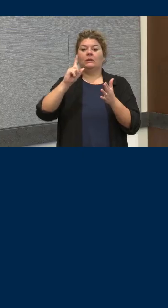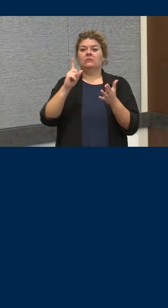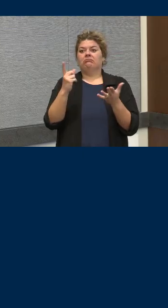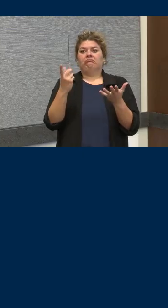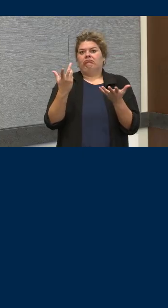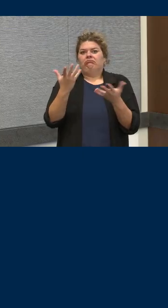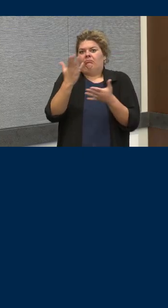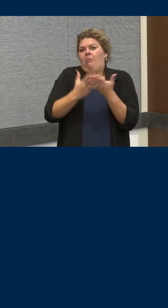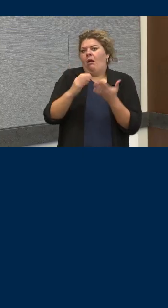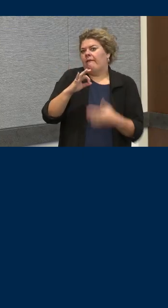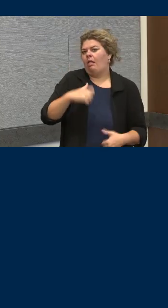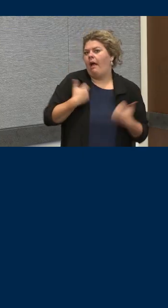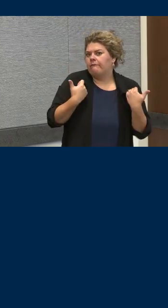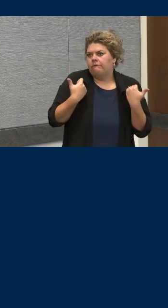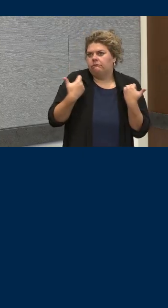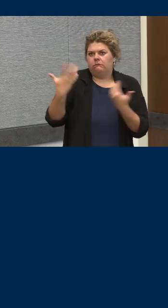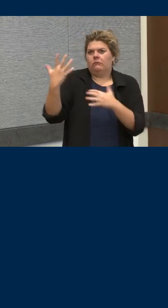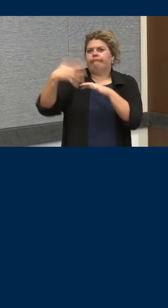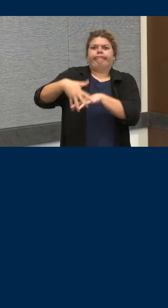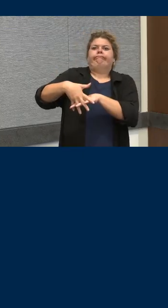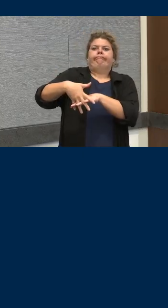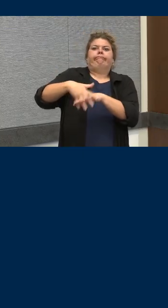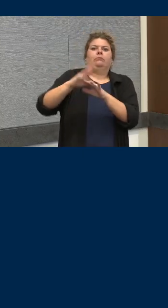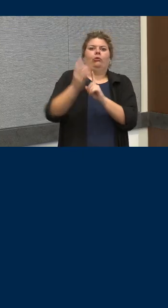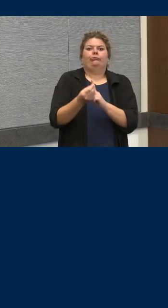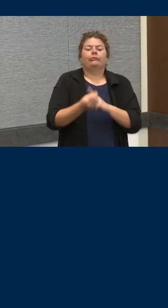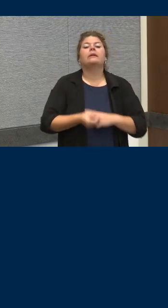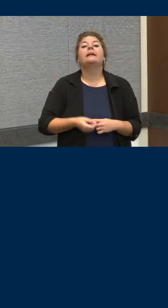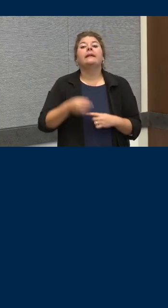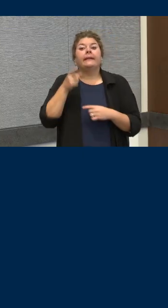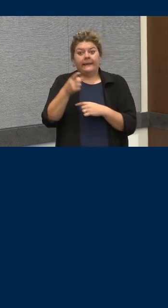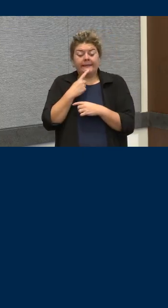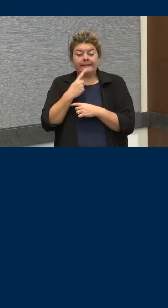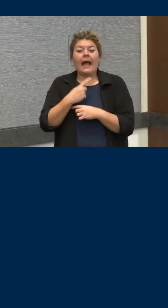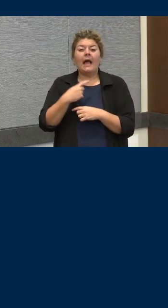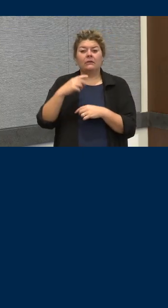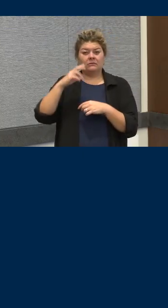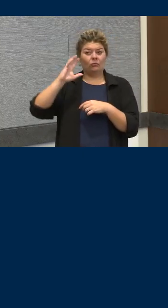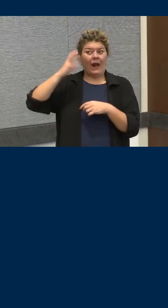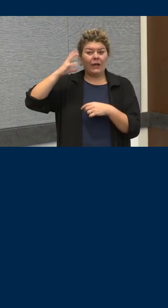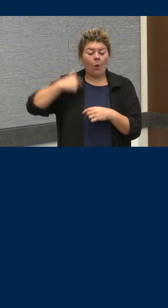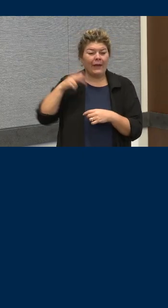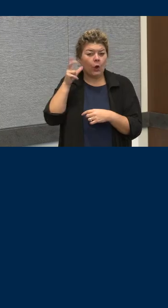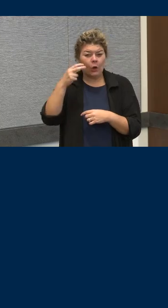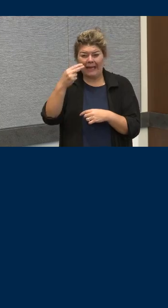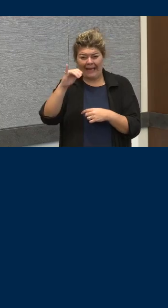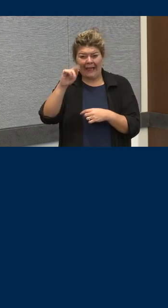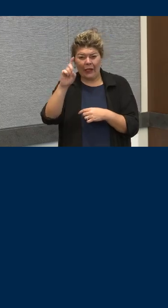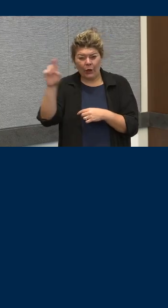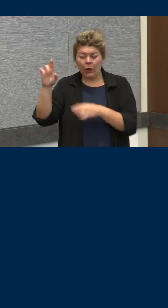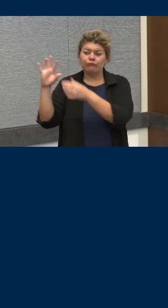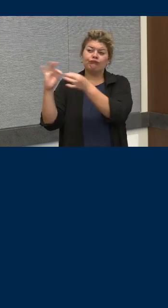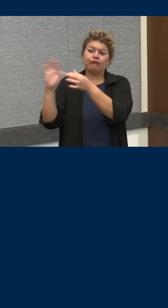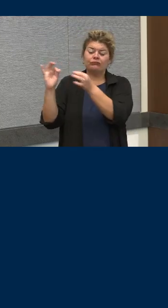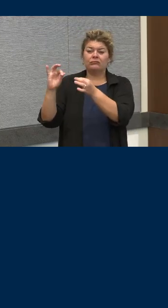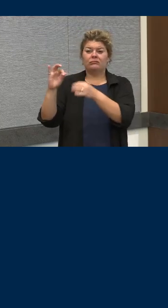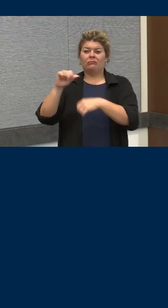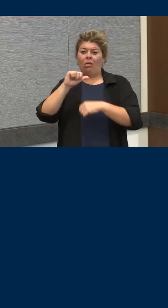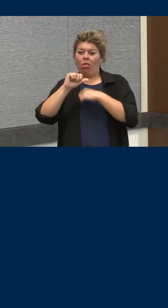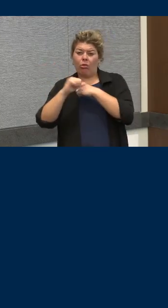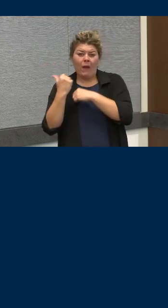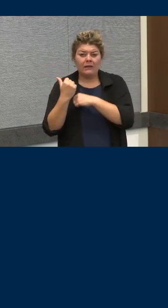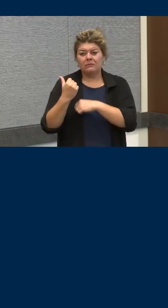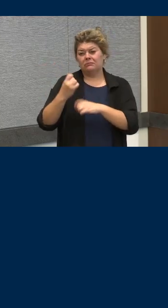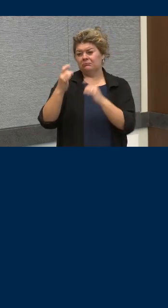part of life. As he later said, hearing Hitler on the radio, talking, threatening, cursing